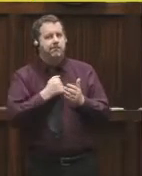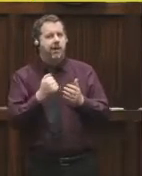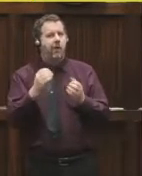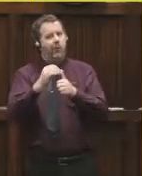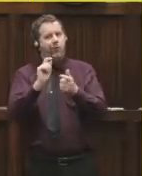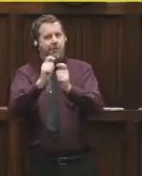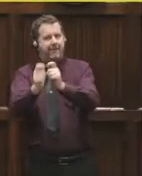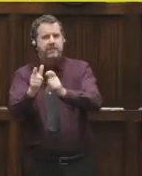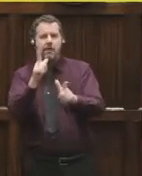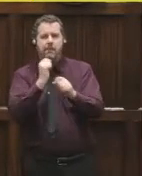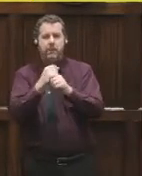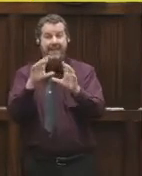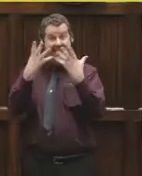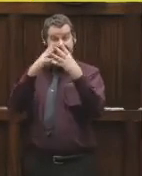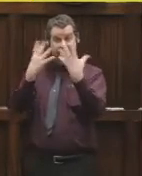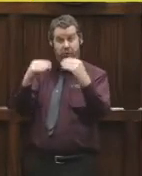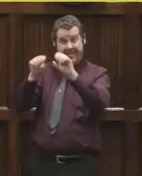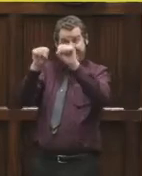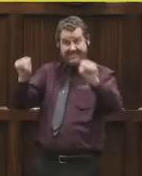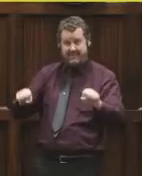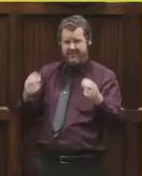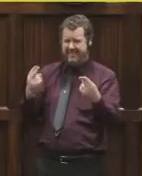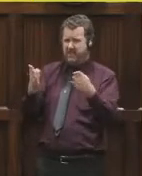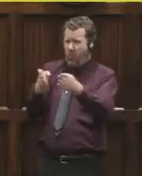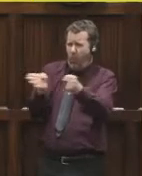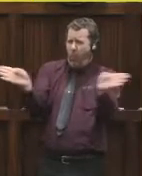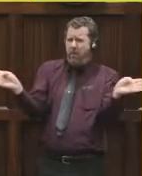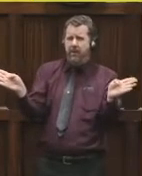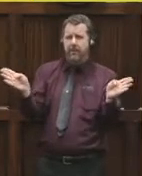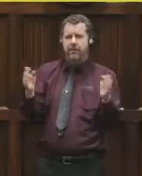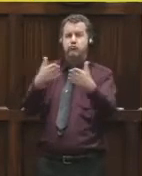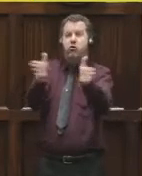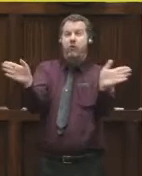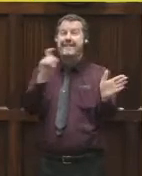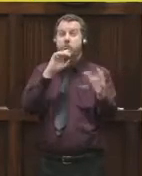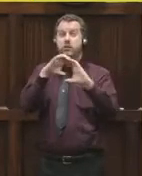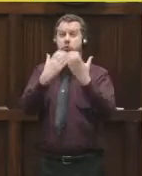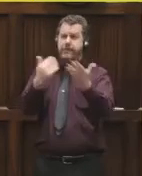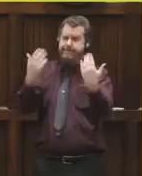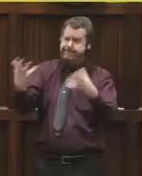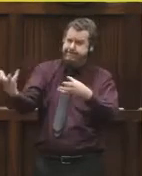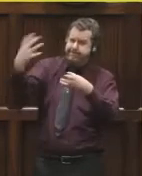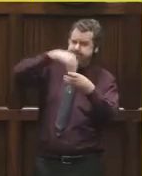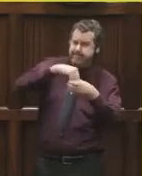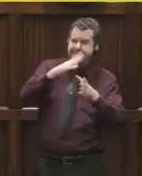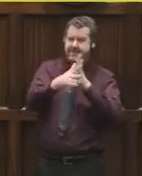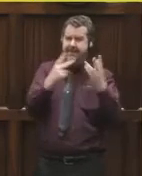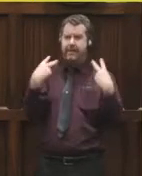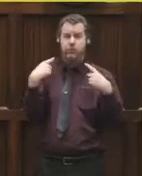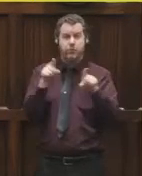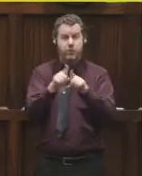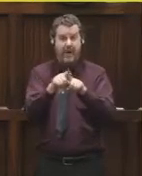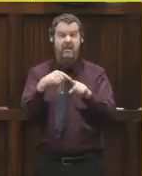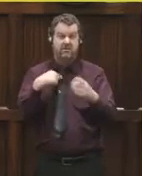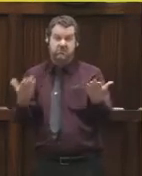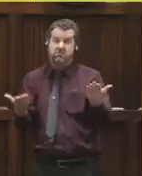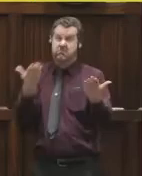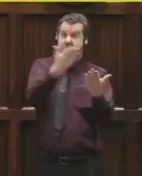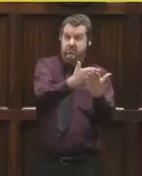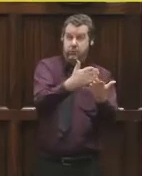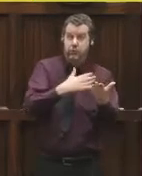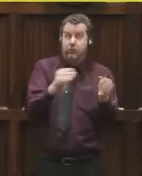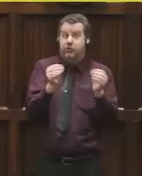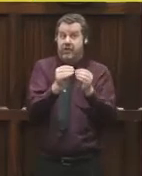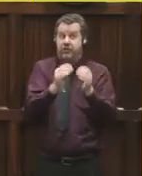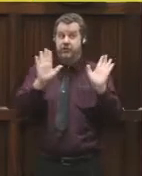the education system, access to the broader hearing community to be involved in sign language. So I'm putting that forward as a suggestion now